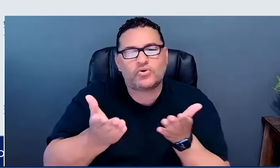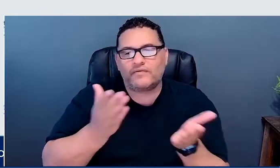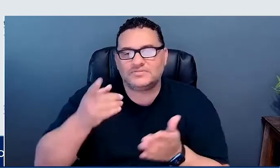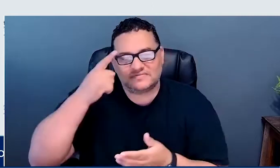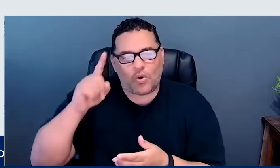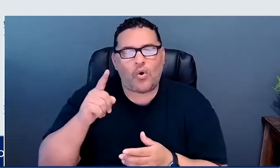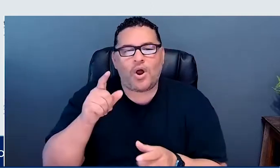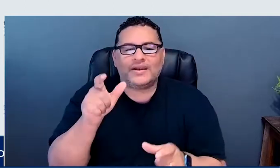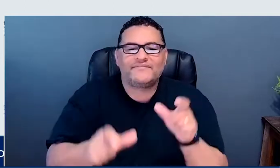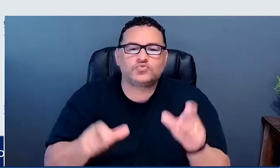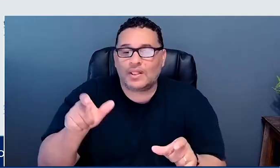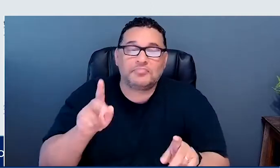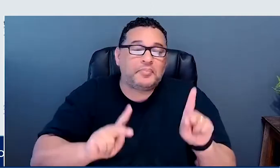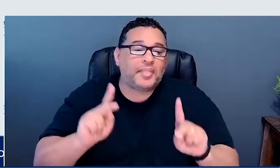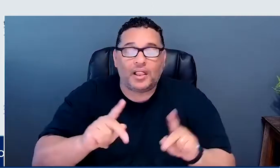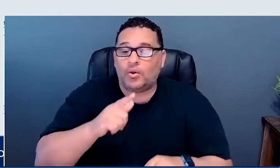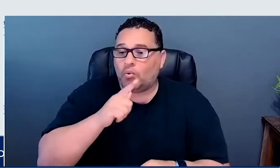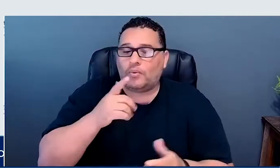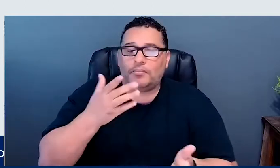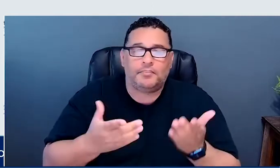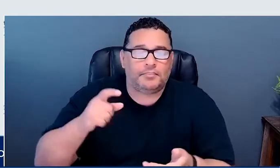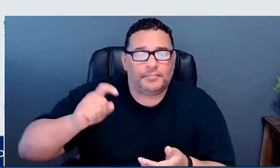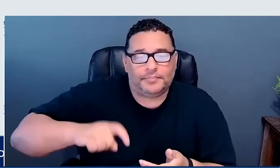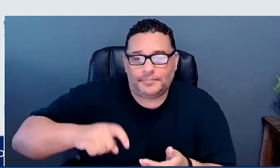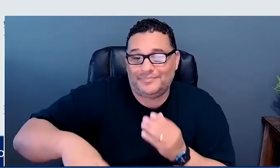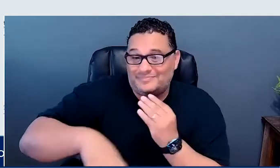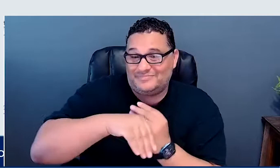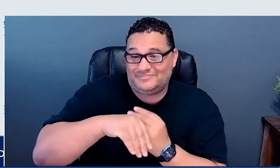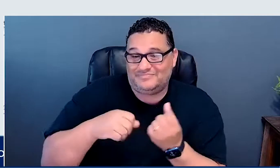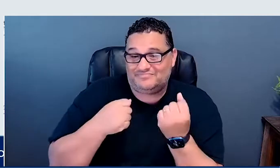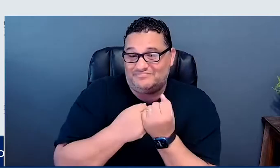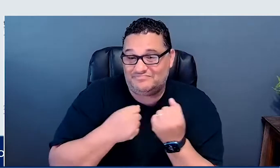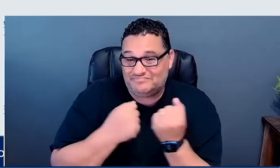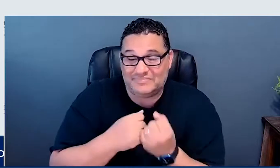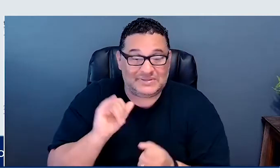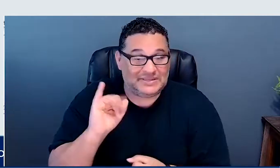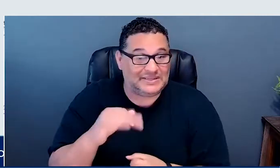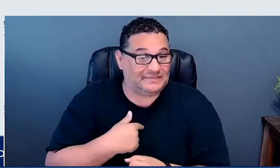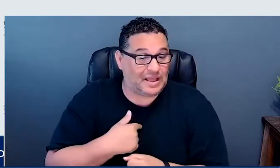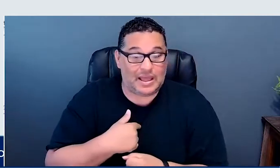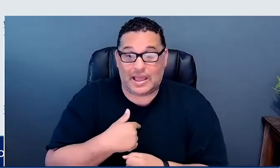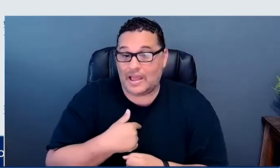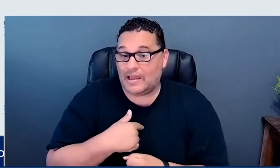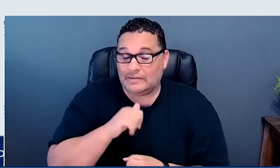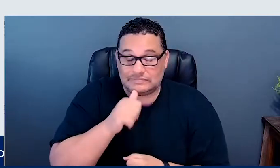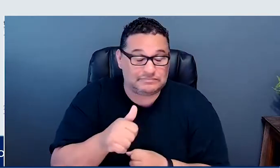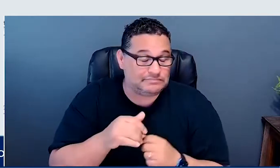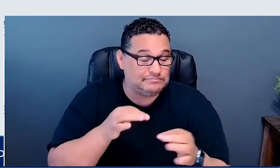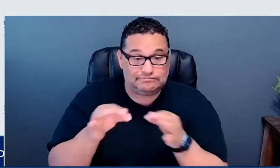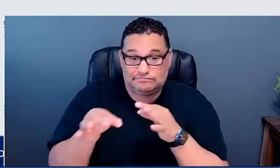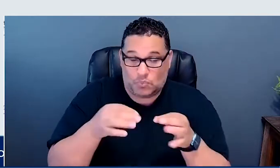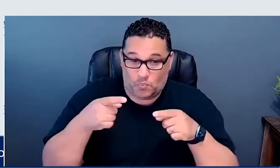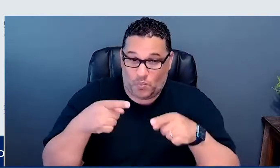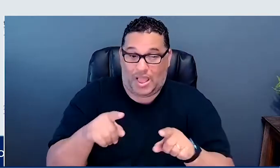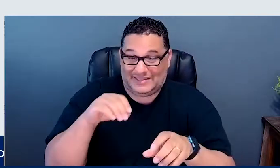might need additional supports. If I don't cover that when we're in that process or in that section